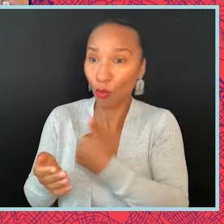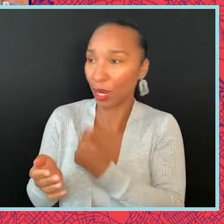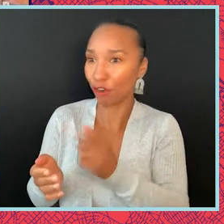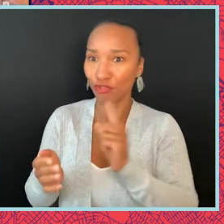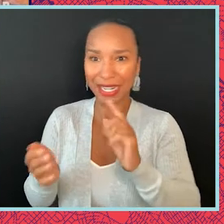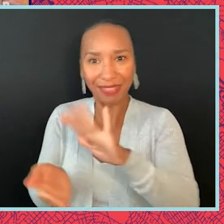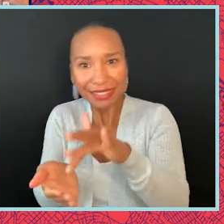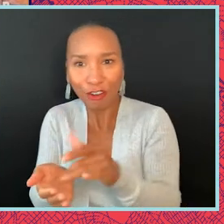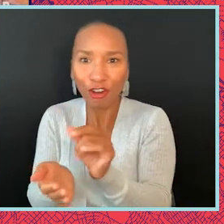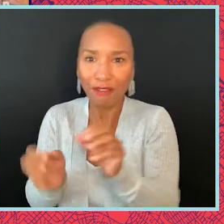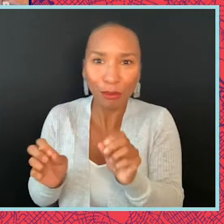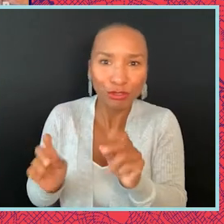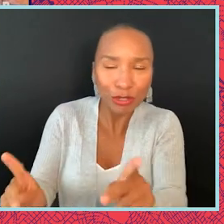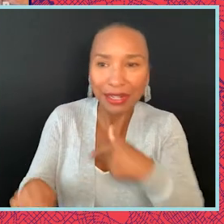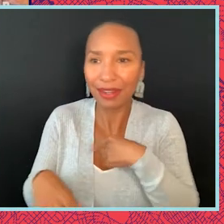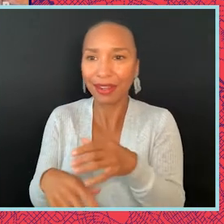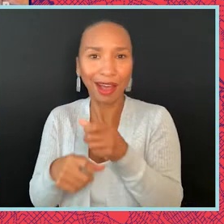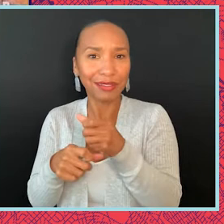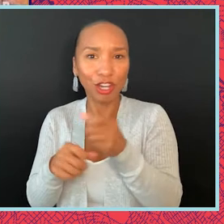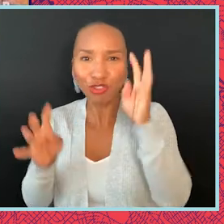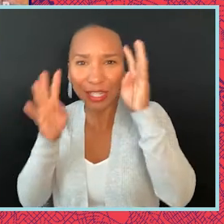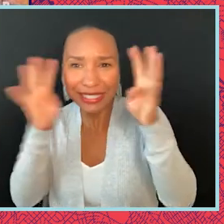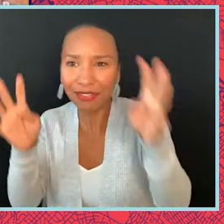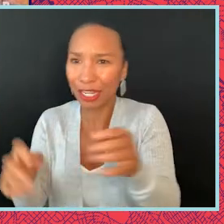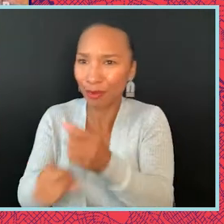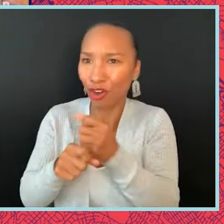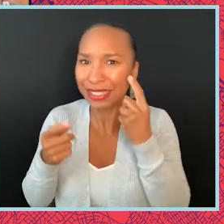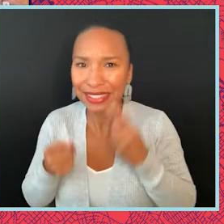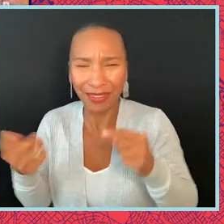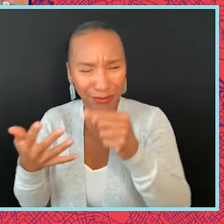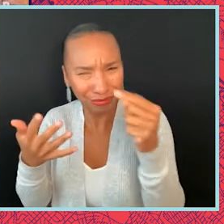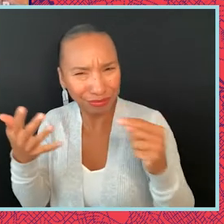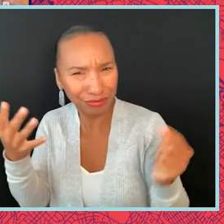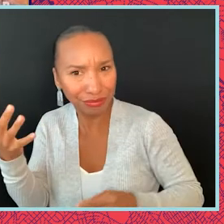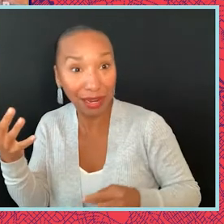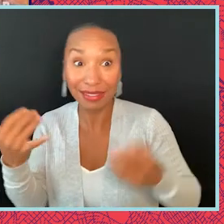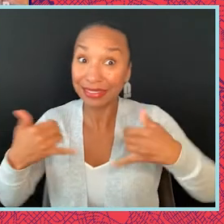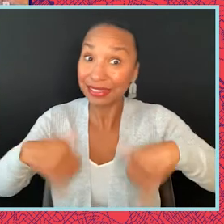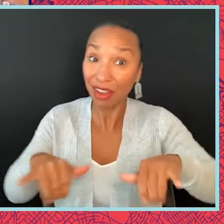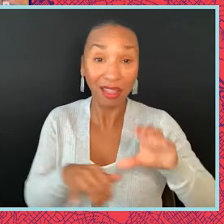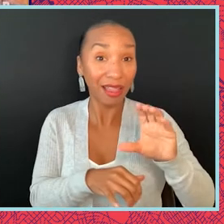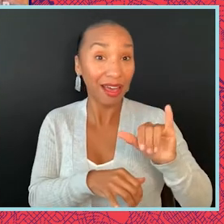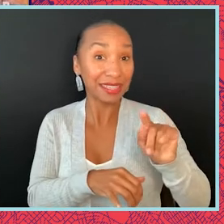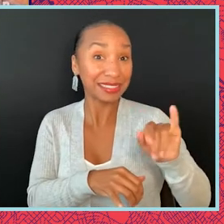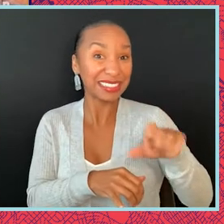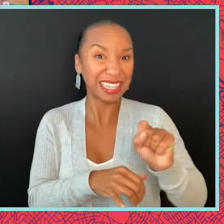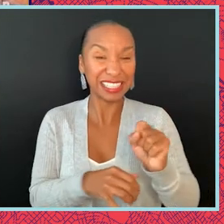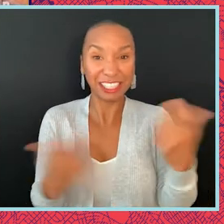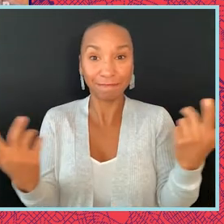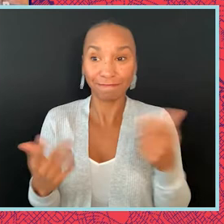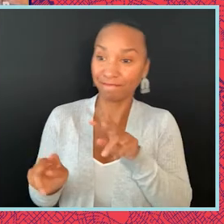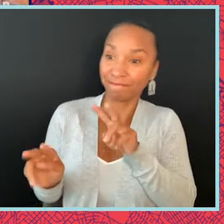opportunity, cities are the engines of creativity and productivity, cities do not get their